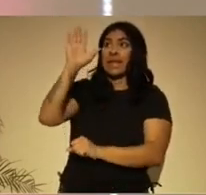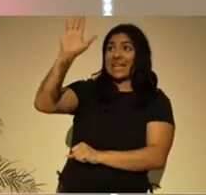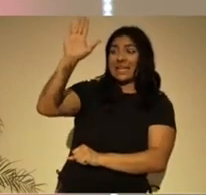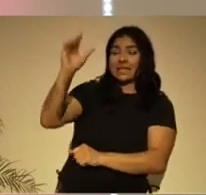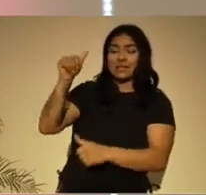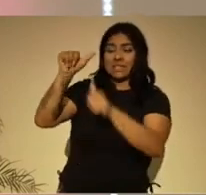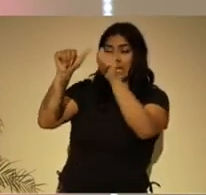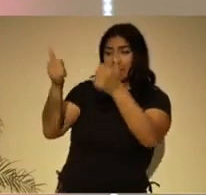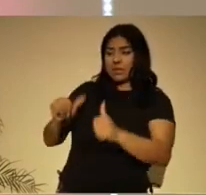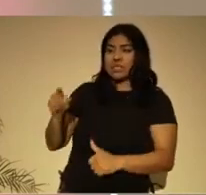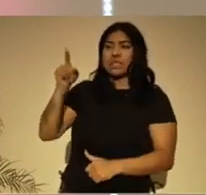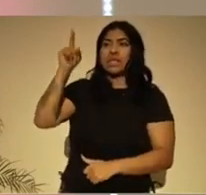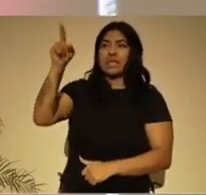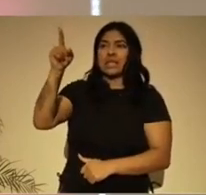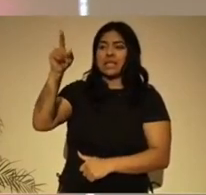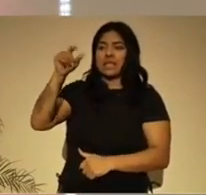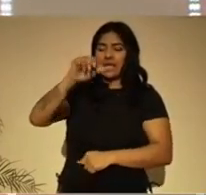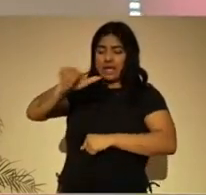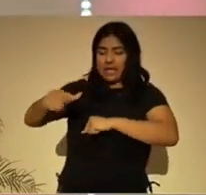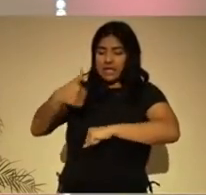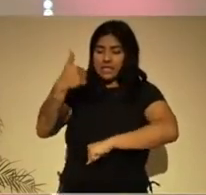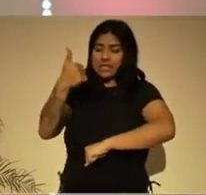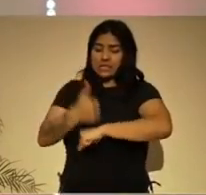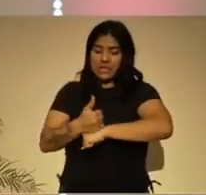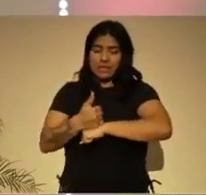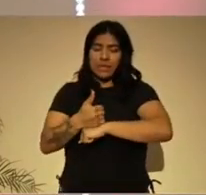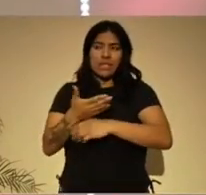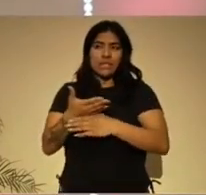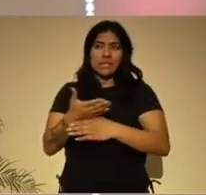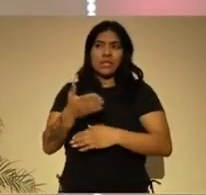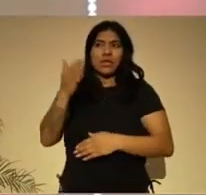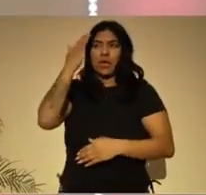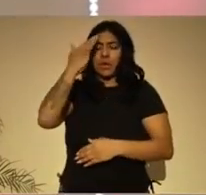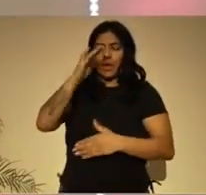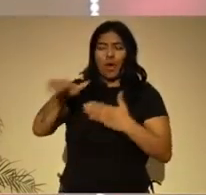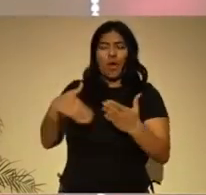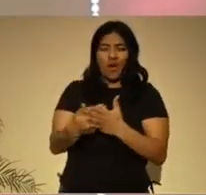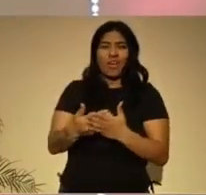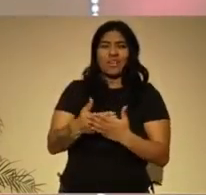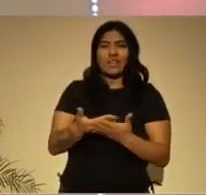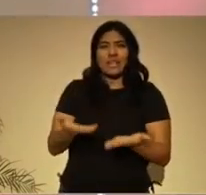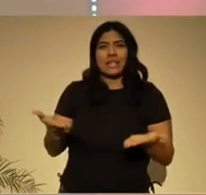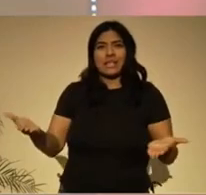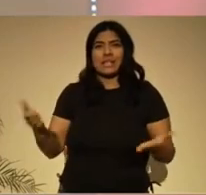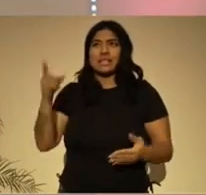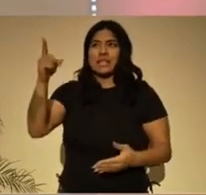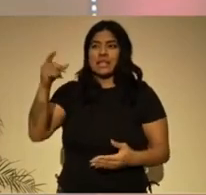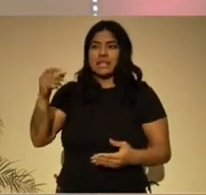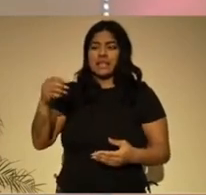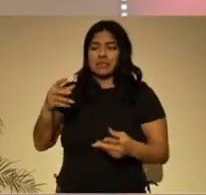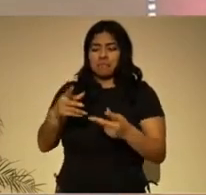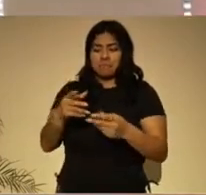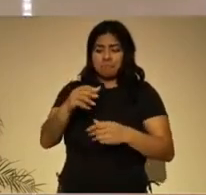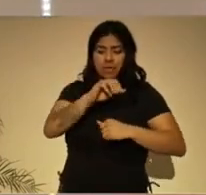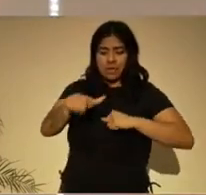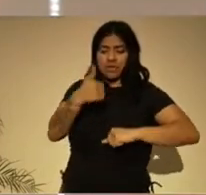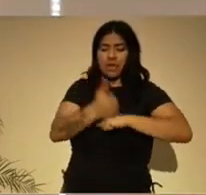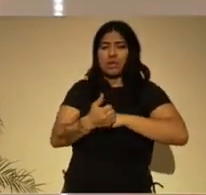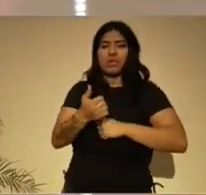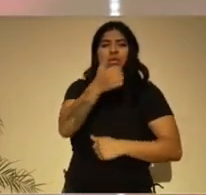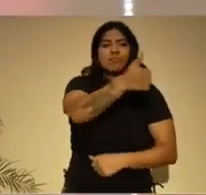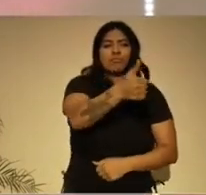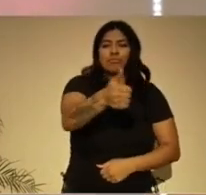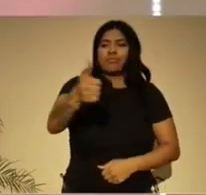he has already placed, knowing all things, all powerful and all good, he has placed eternity in each